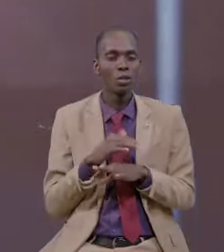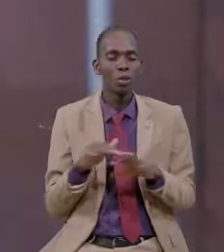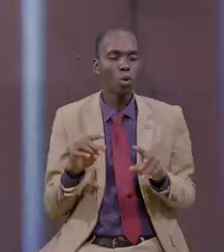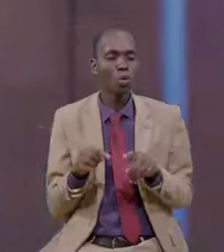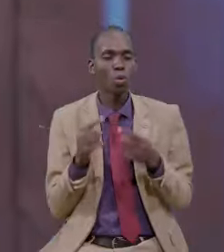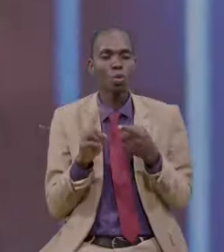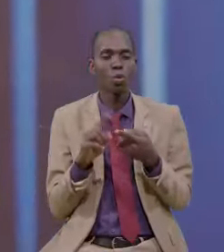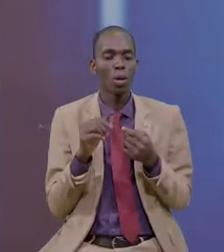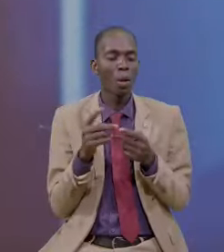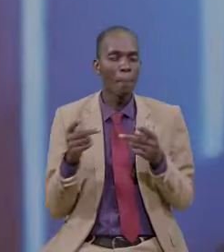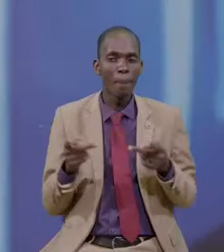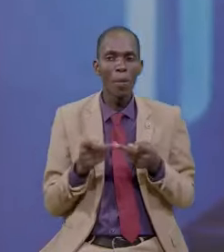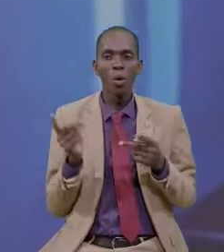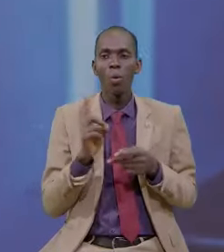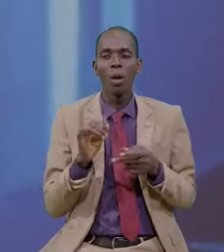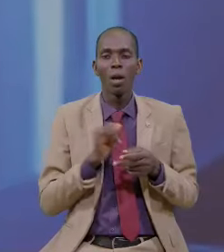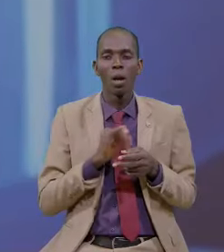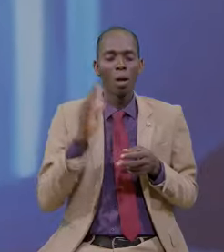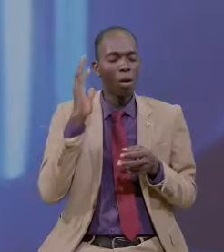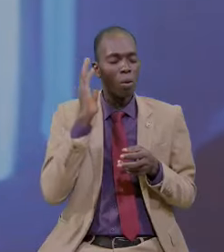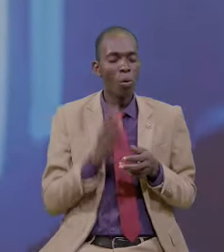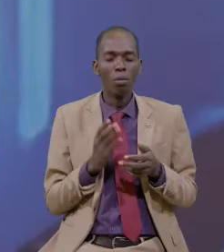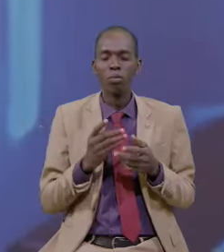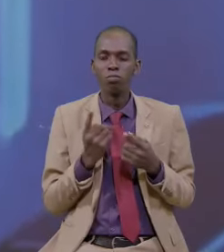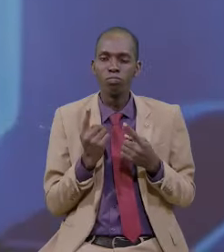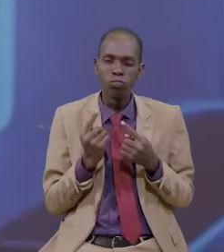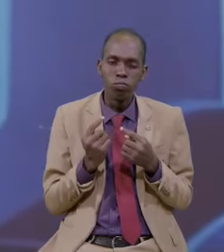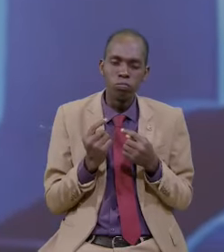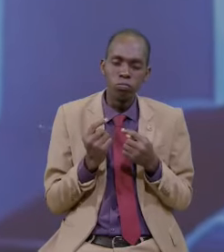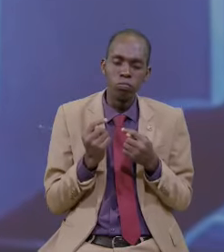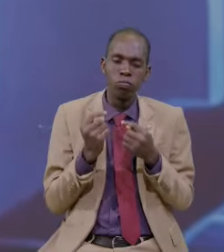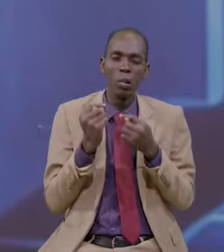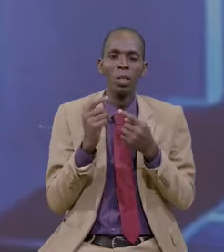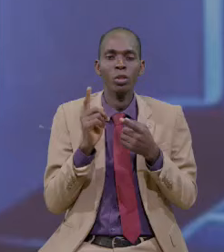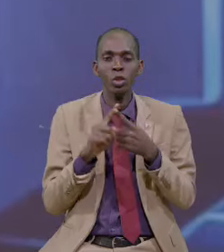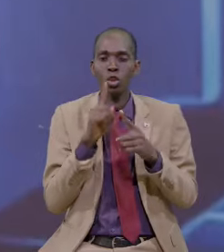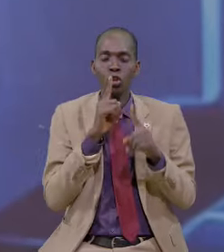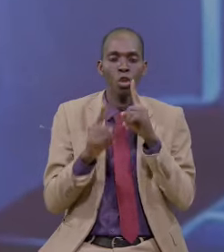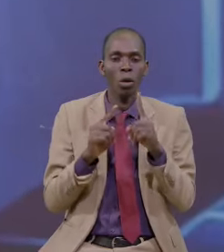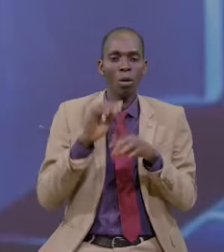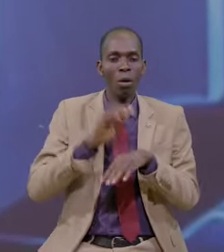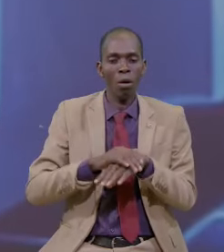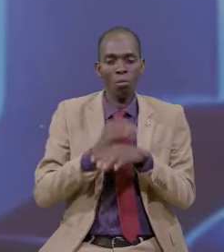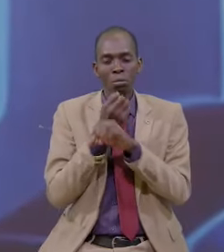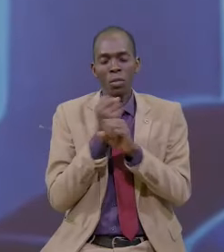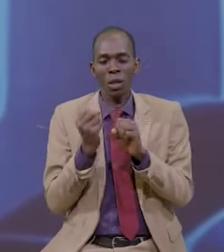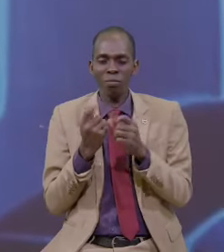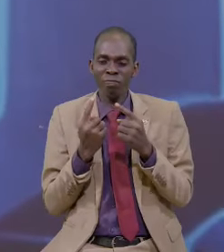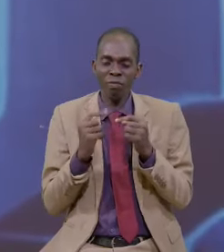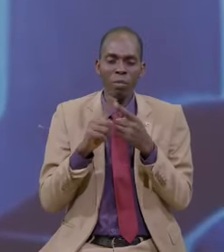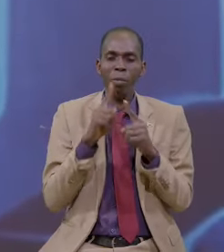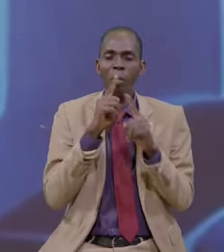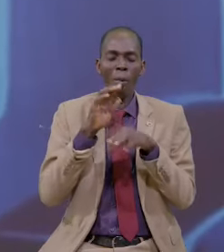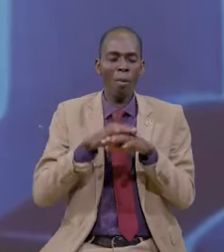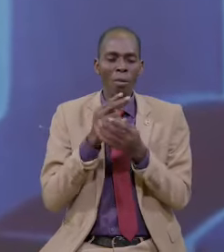the muscle, my mouth, I cannot talk on salvation, I cannot talk on holiness, I cannot talk on the power of